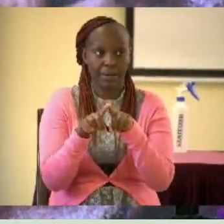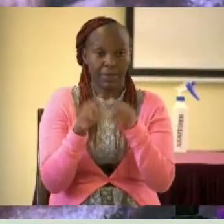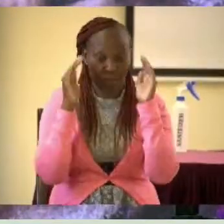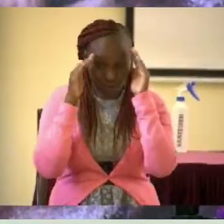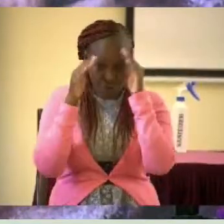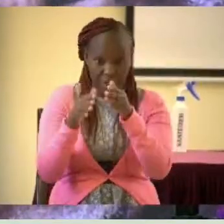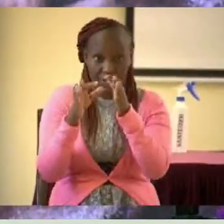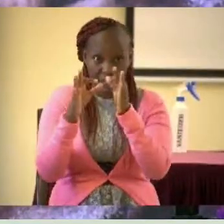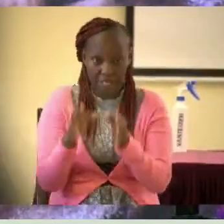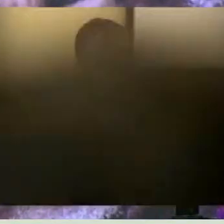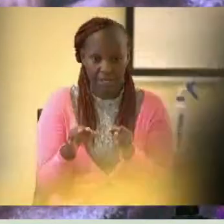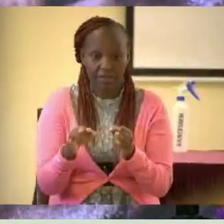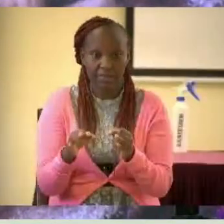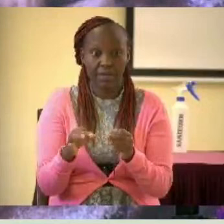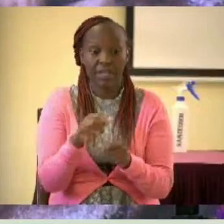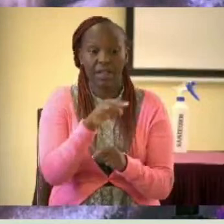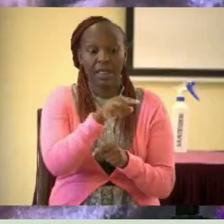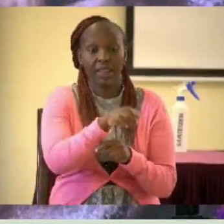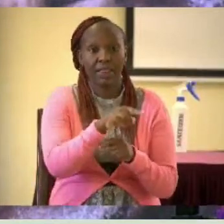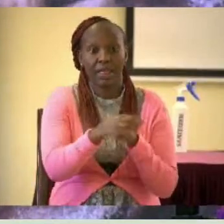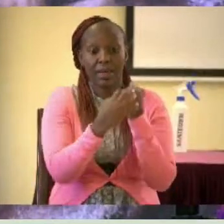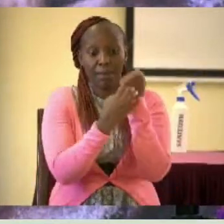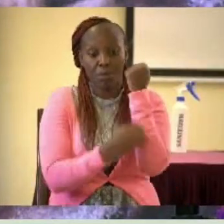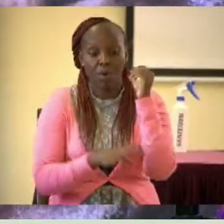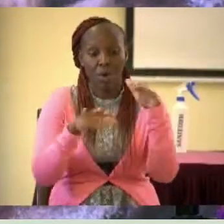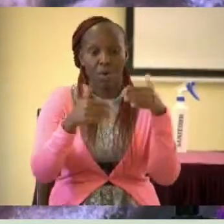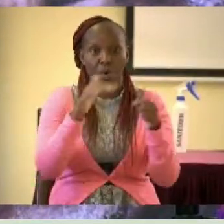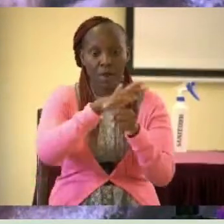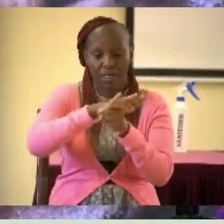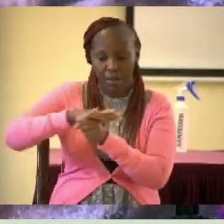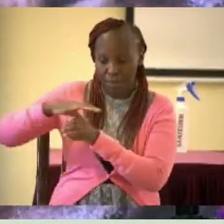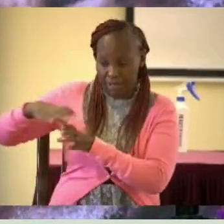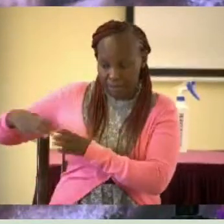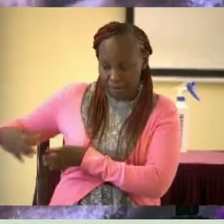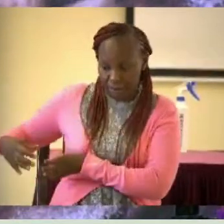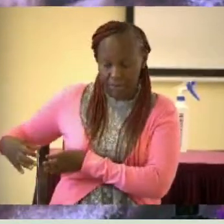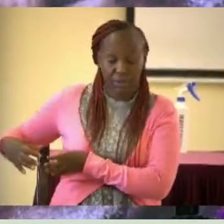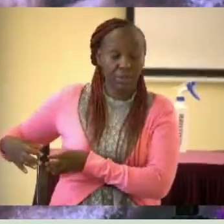if those indigent, the marginalized or the poor